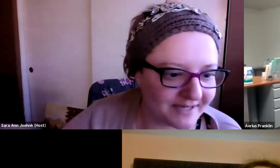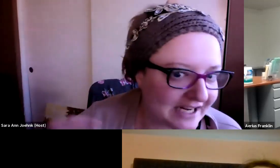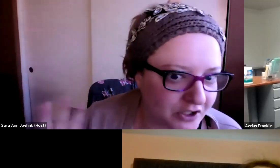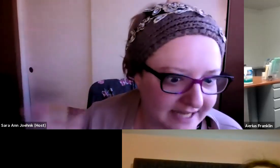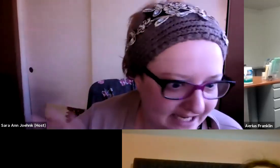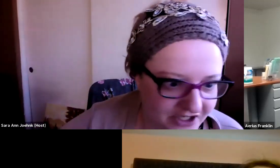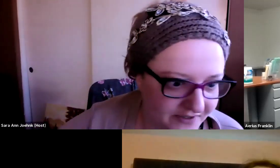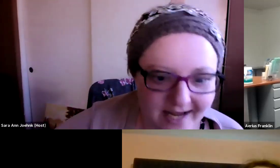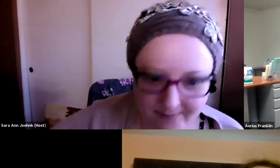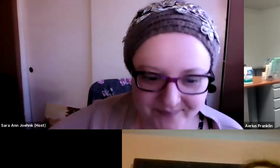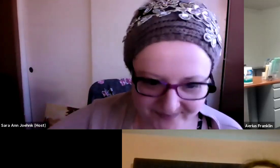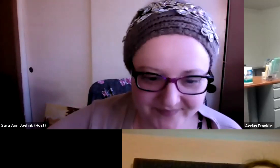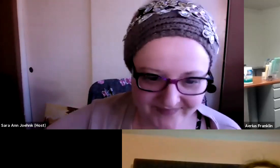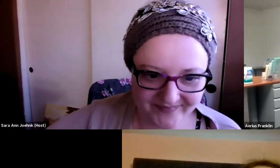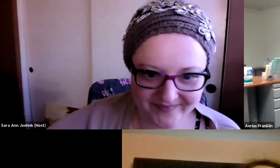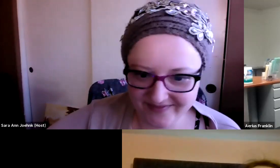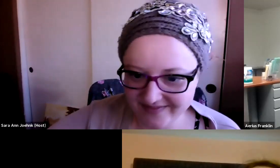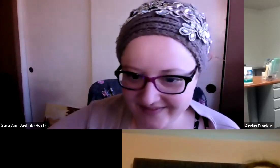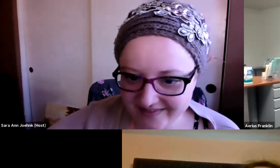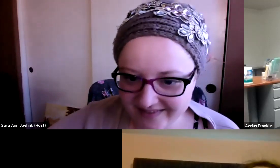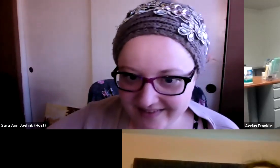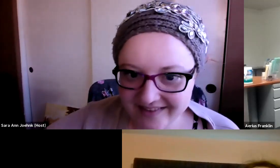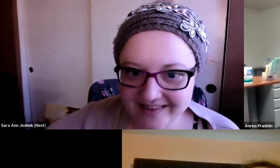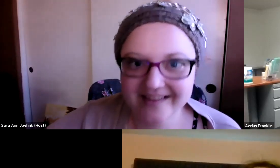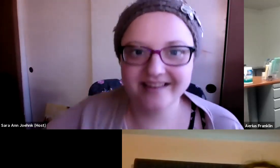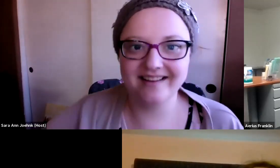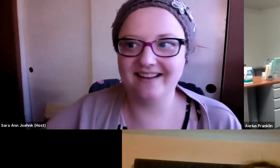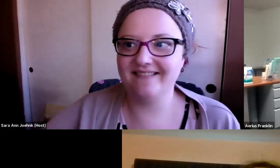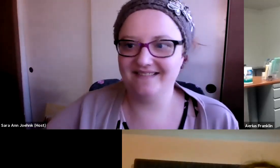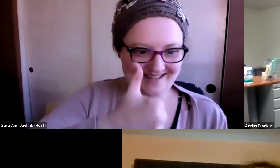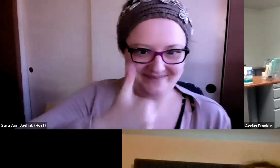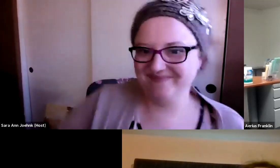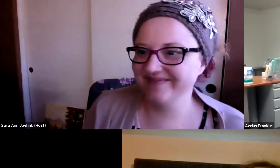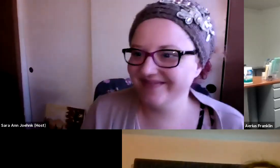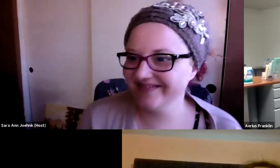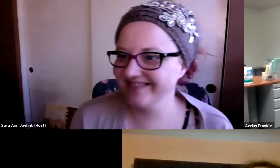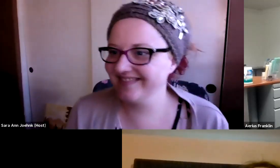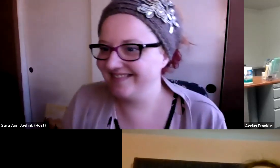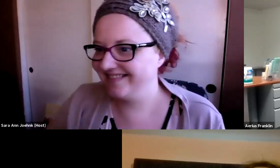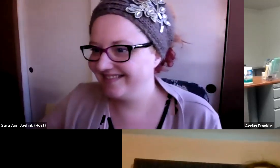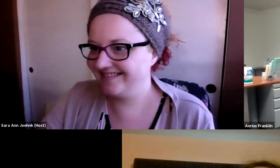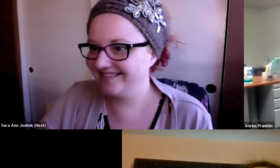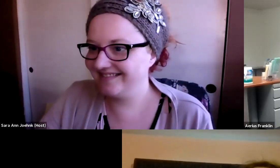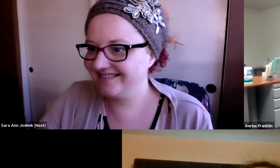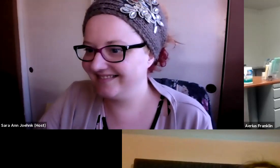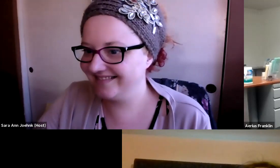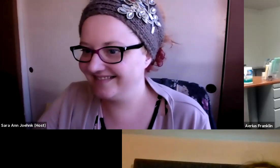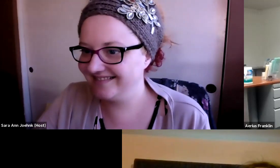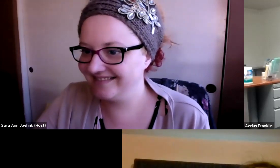avoid potential tech issues that come up. Okay, thank you. Awesome. And then